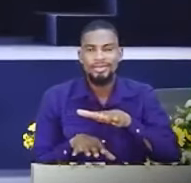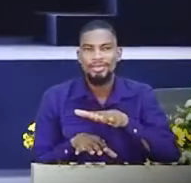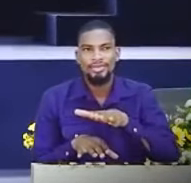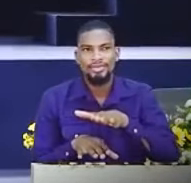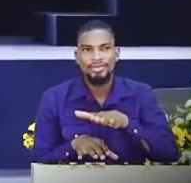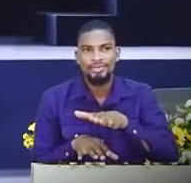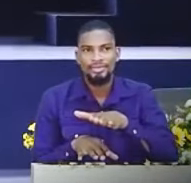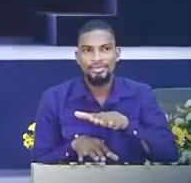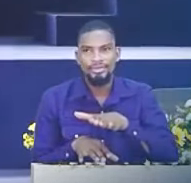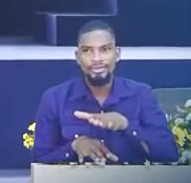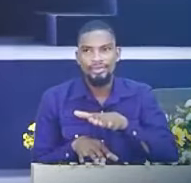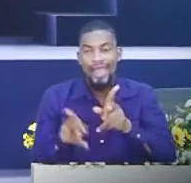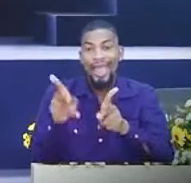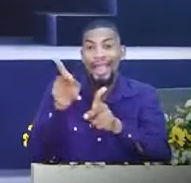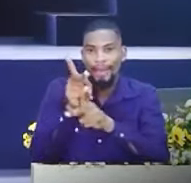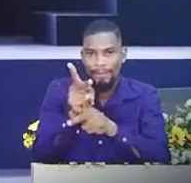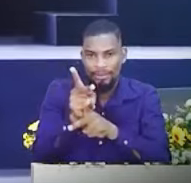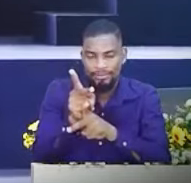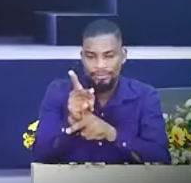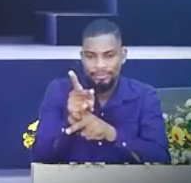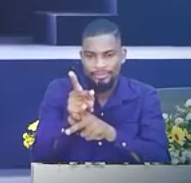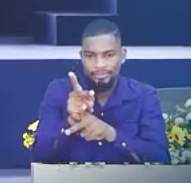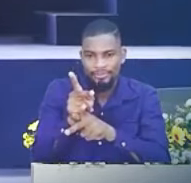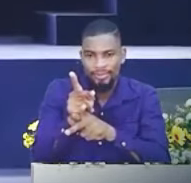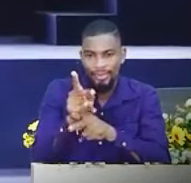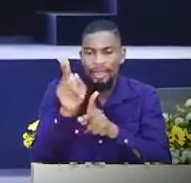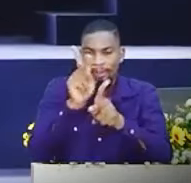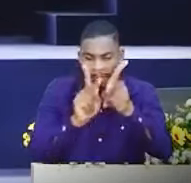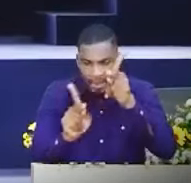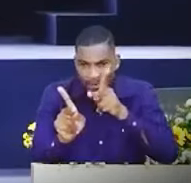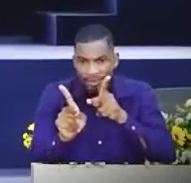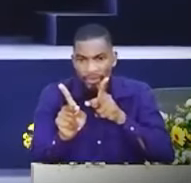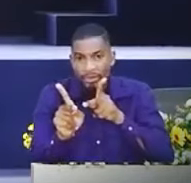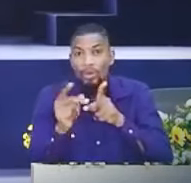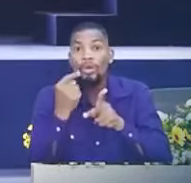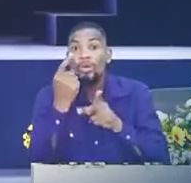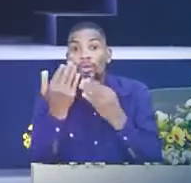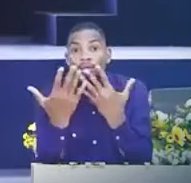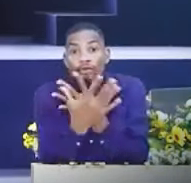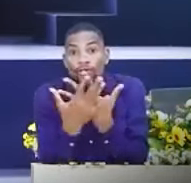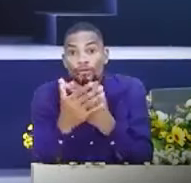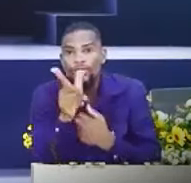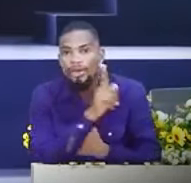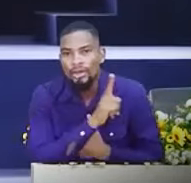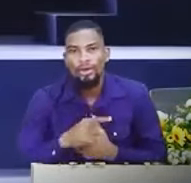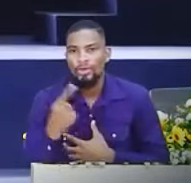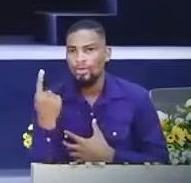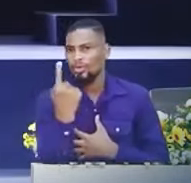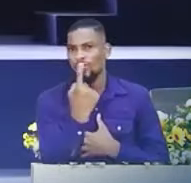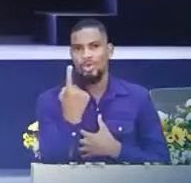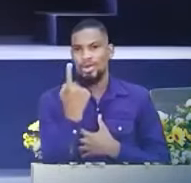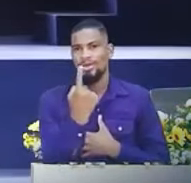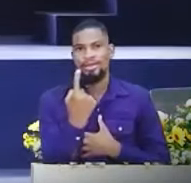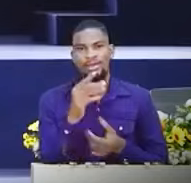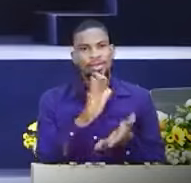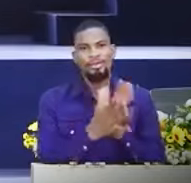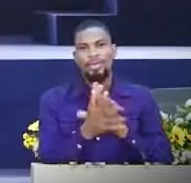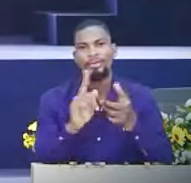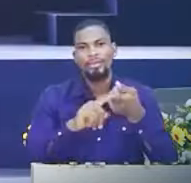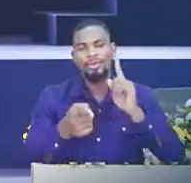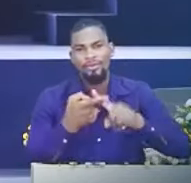one constant. A people who fear the Lord, they should be your friend. Then I'll add this two. Number